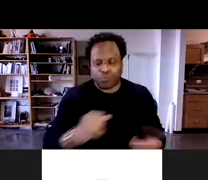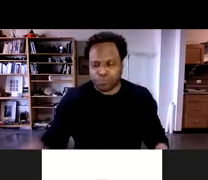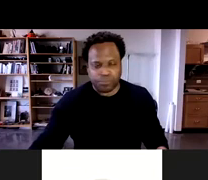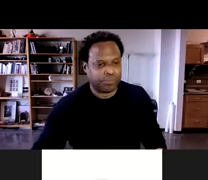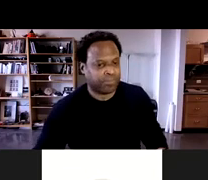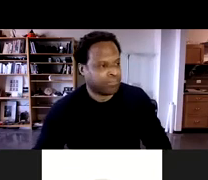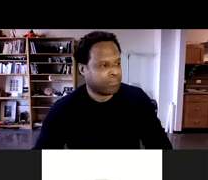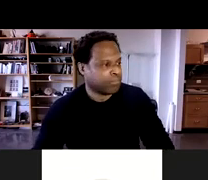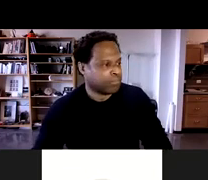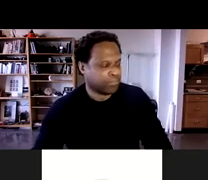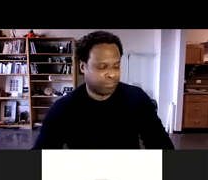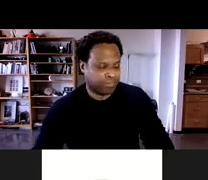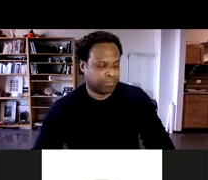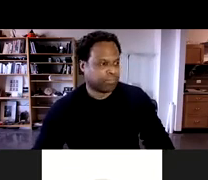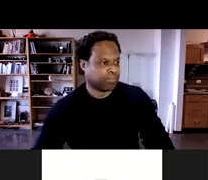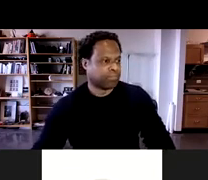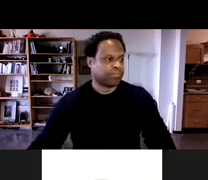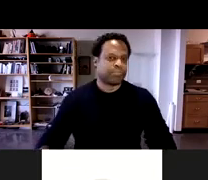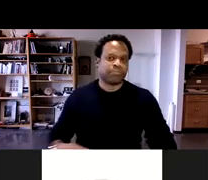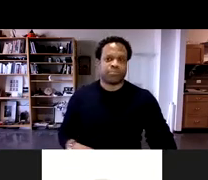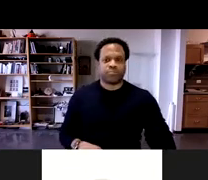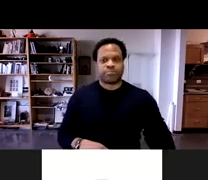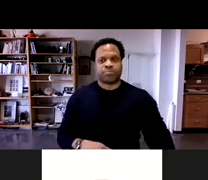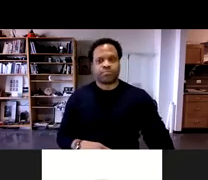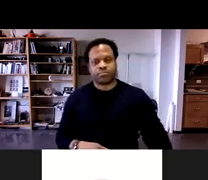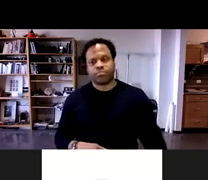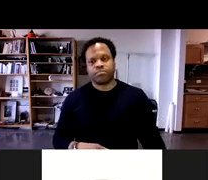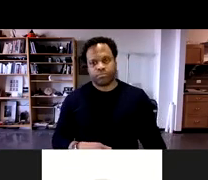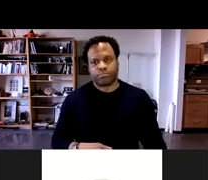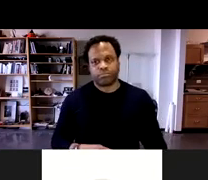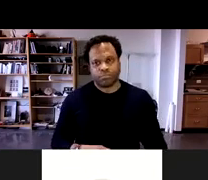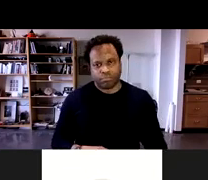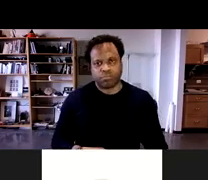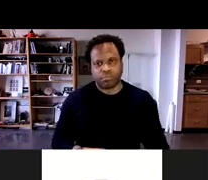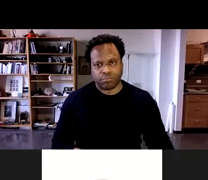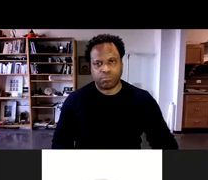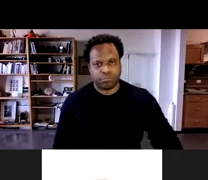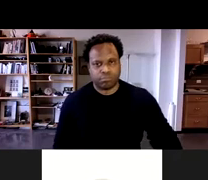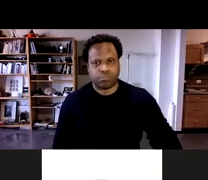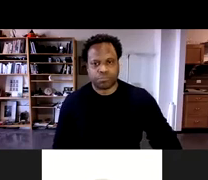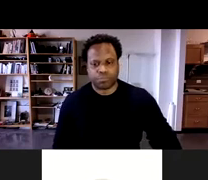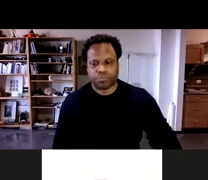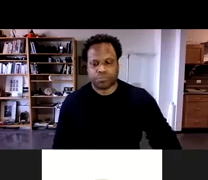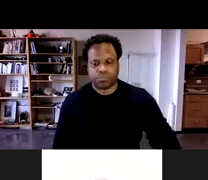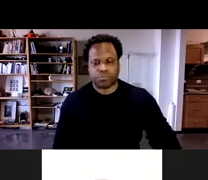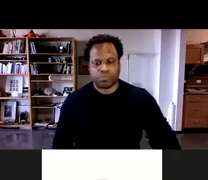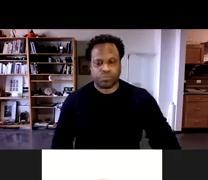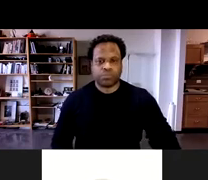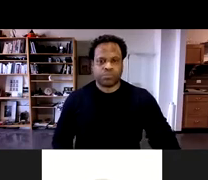There's nothing to show around you that, or nothing around me to show you that I'm